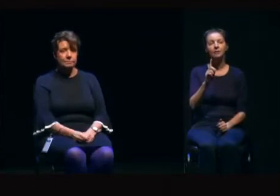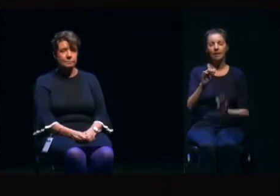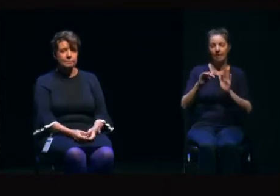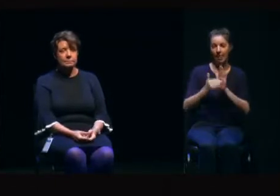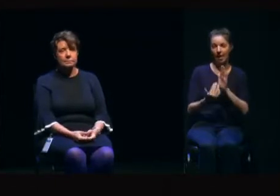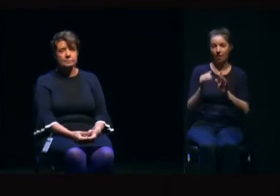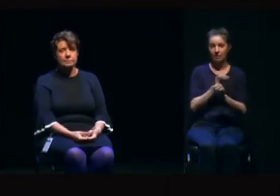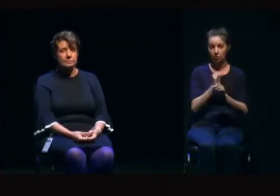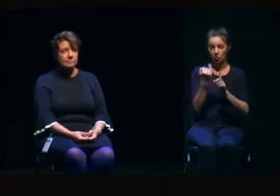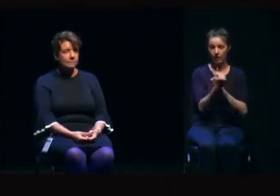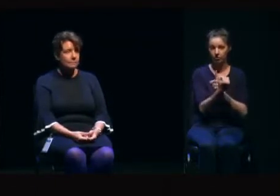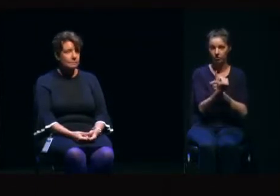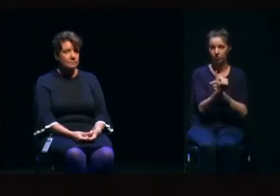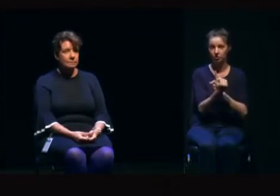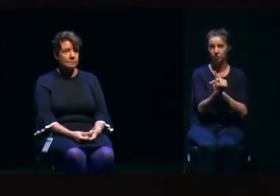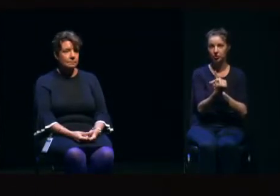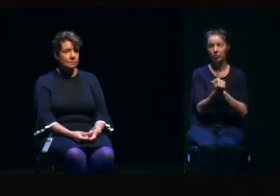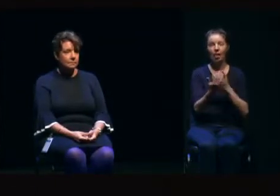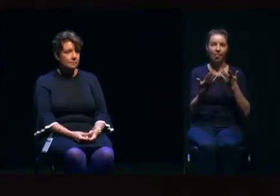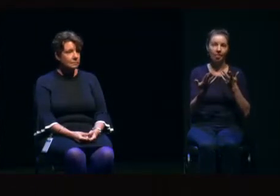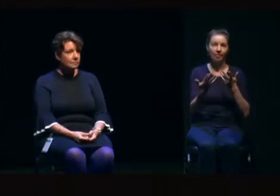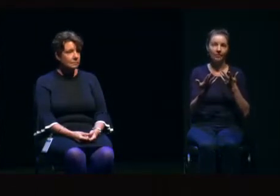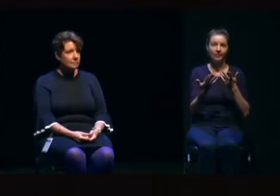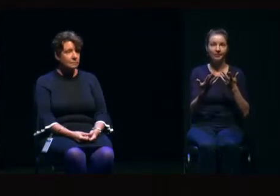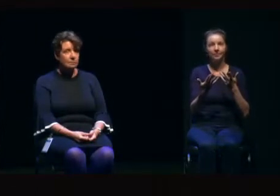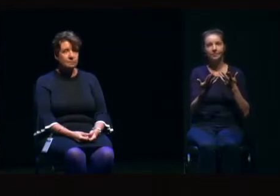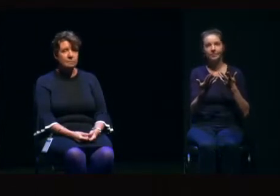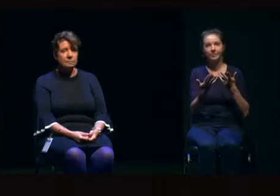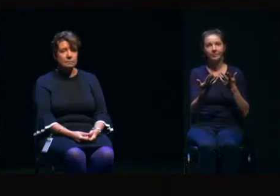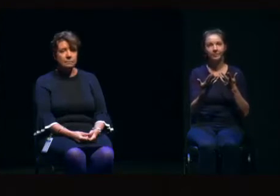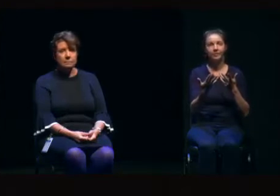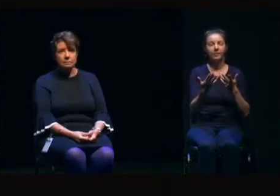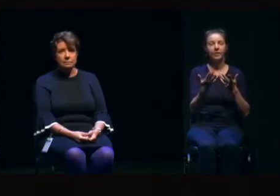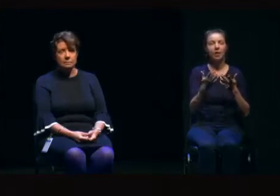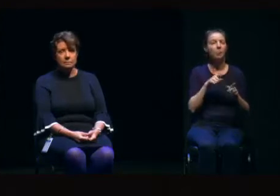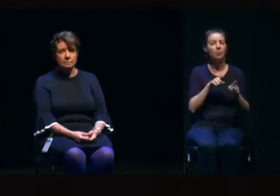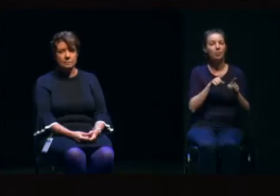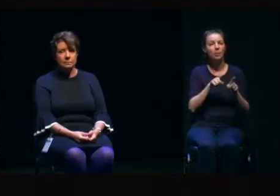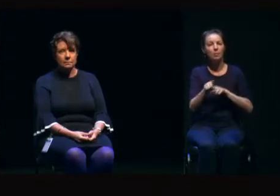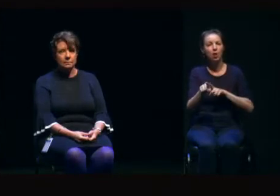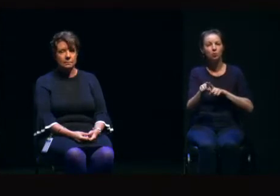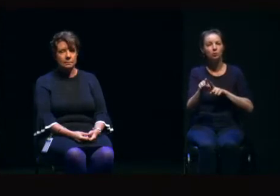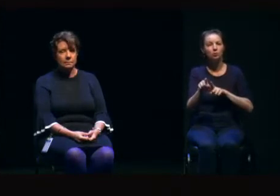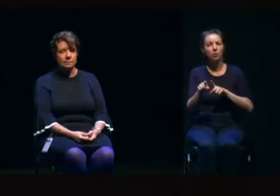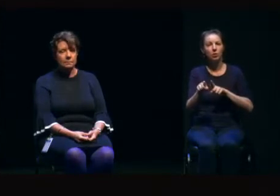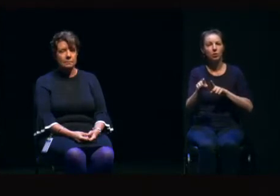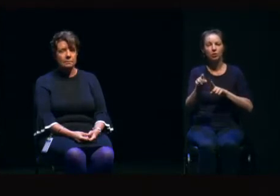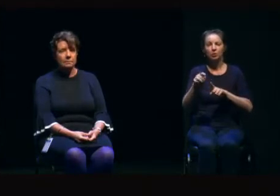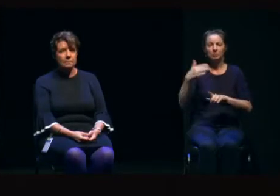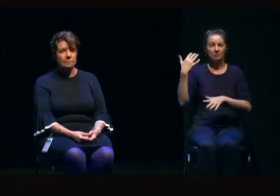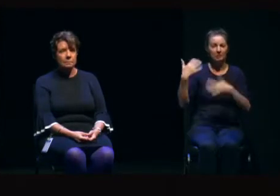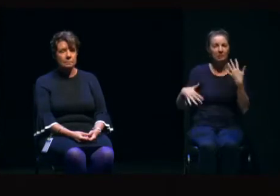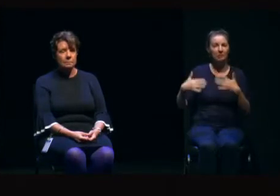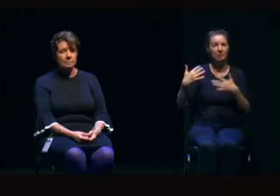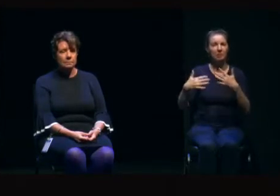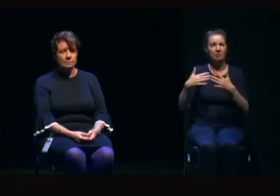where the supposedly most powerful, the Slido is not working, just so you know, the most powerful man in the world,